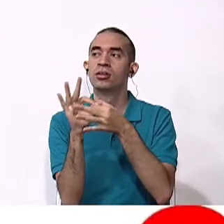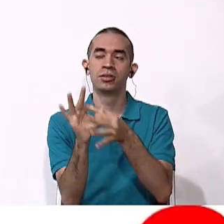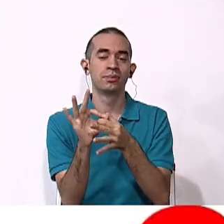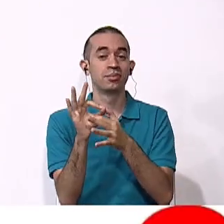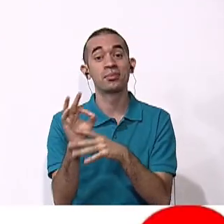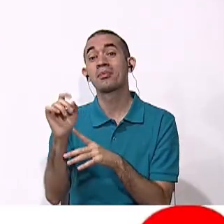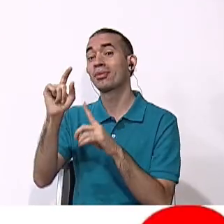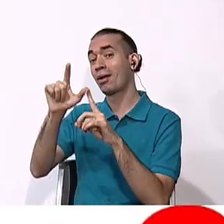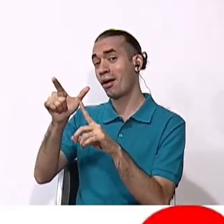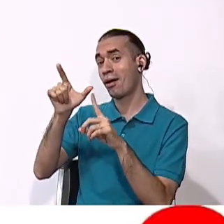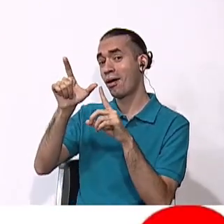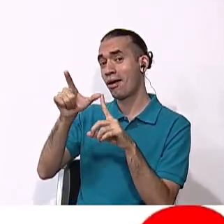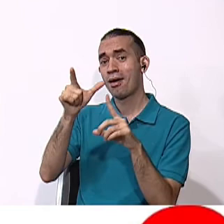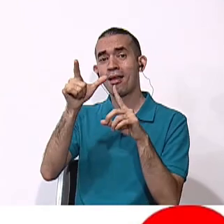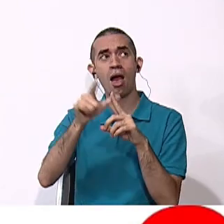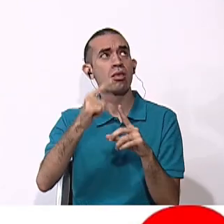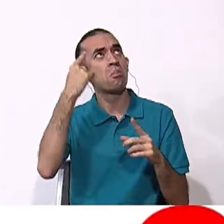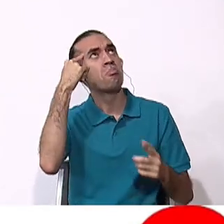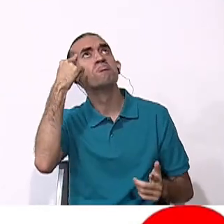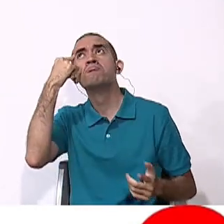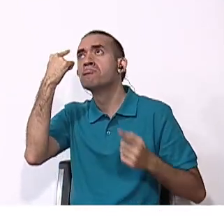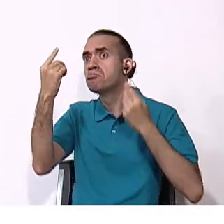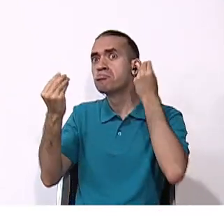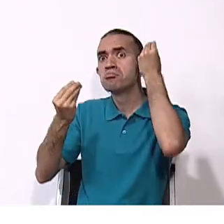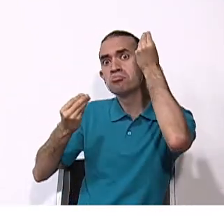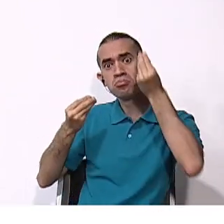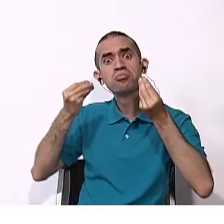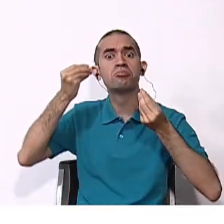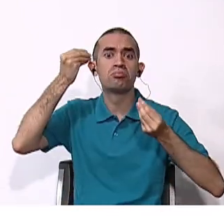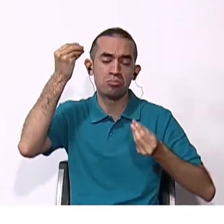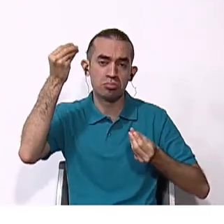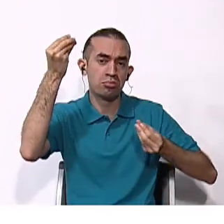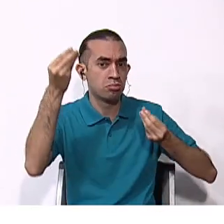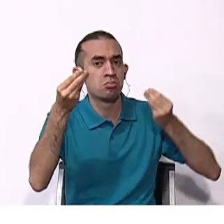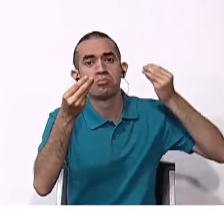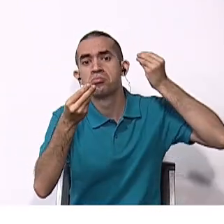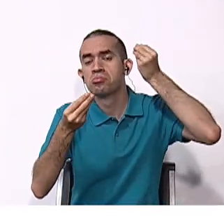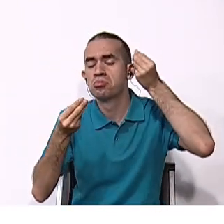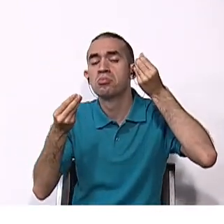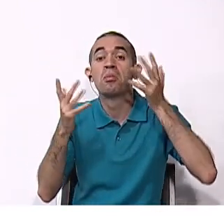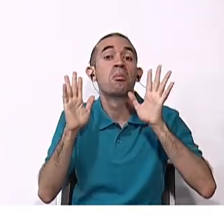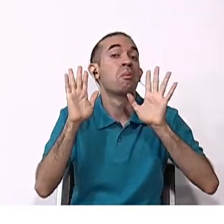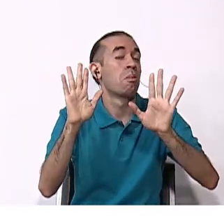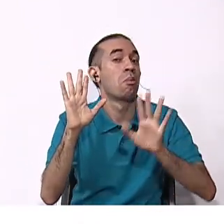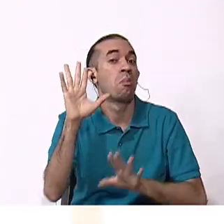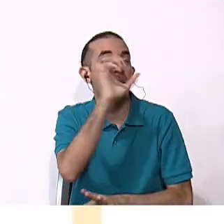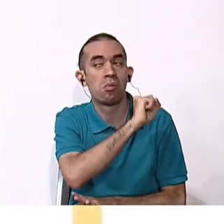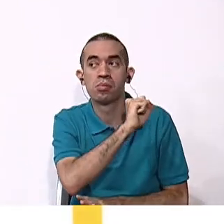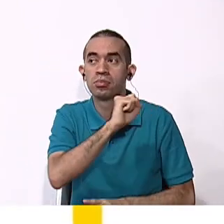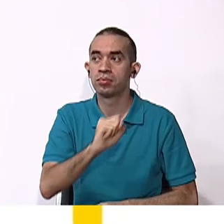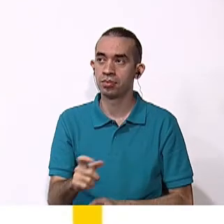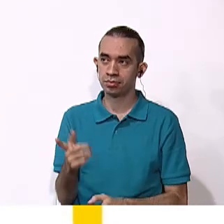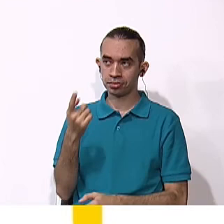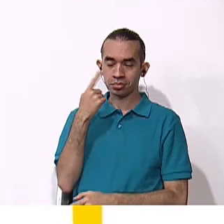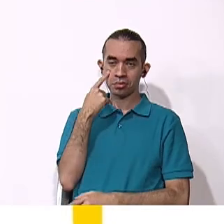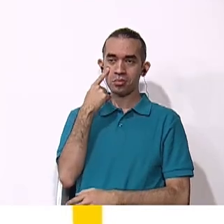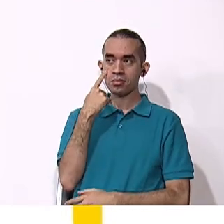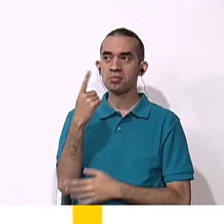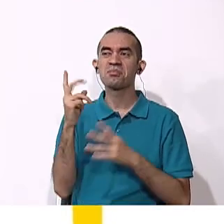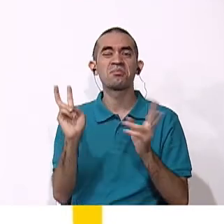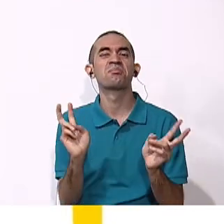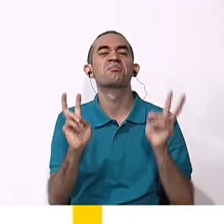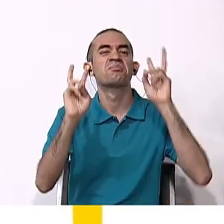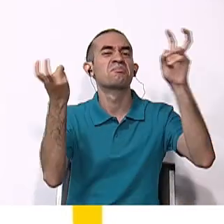What letter shall we learn? Let's find out now. Let's learn